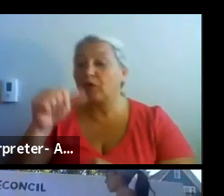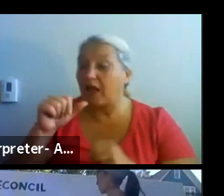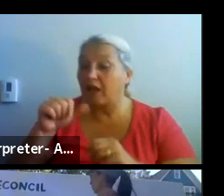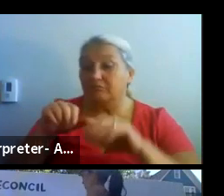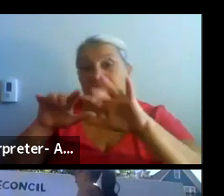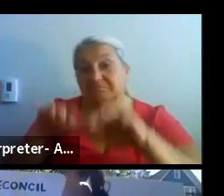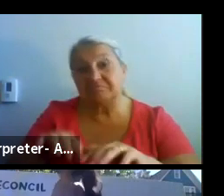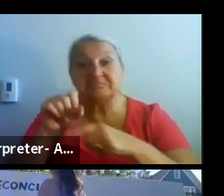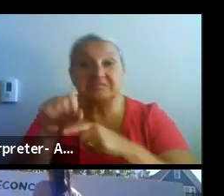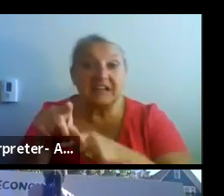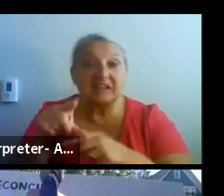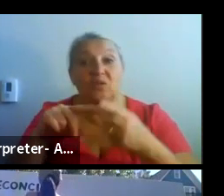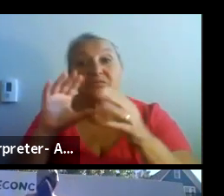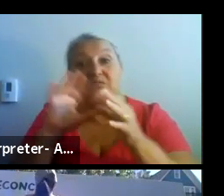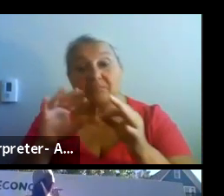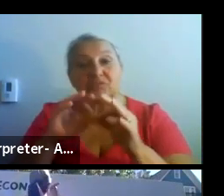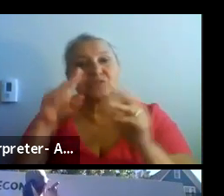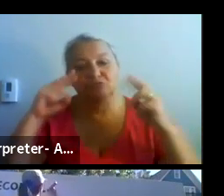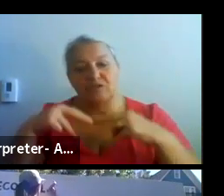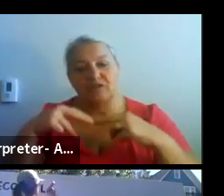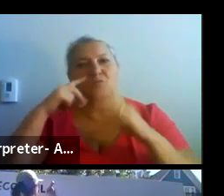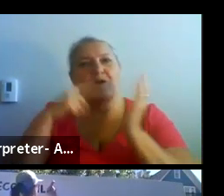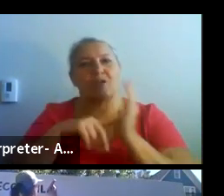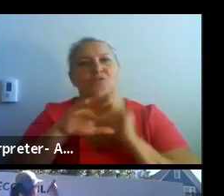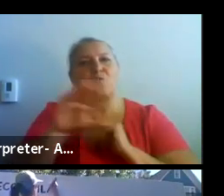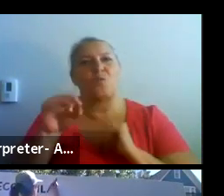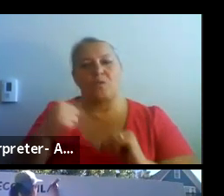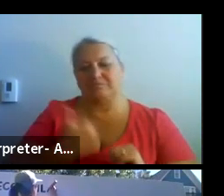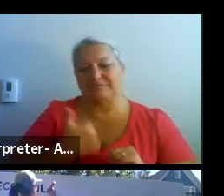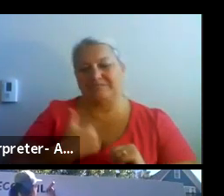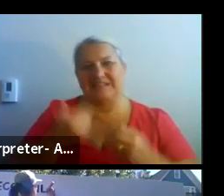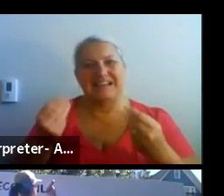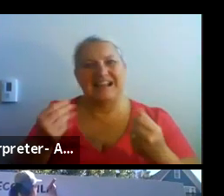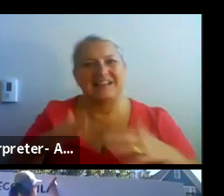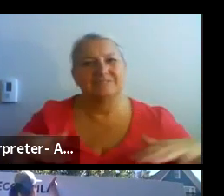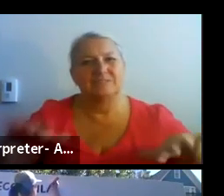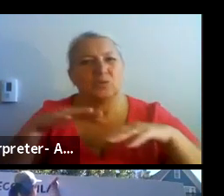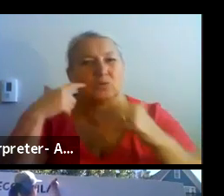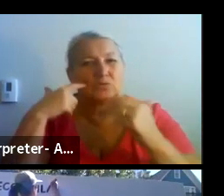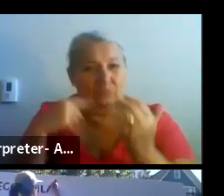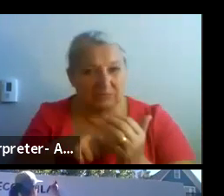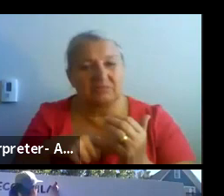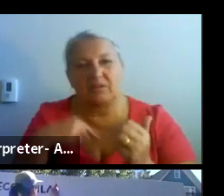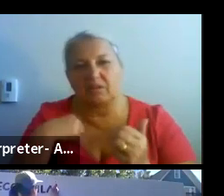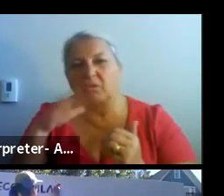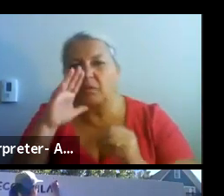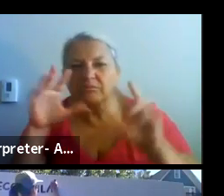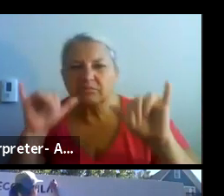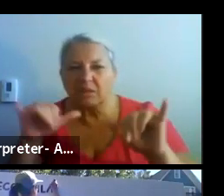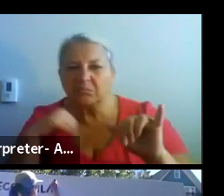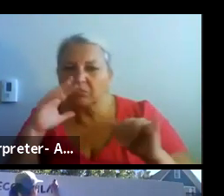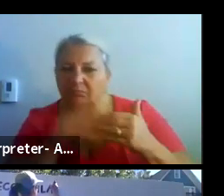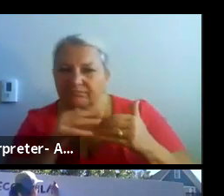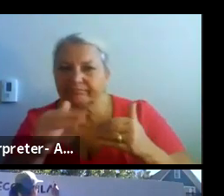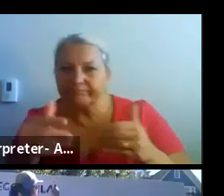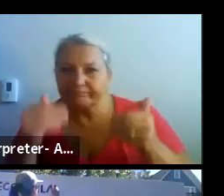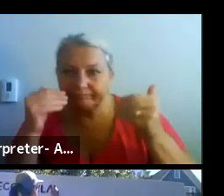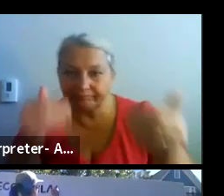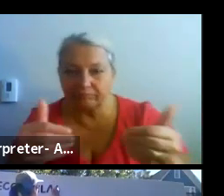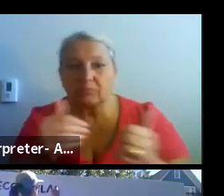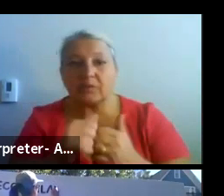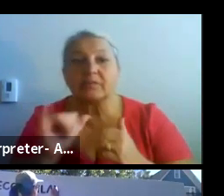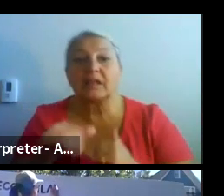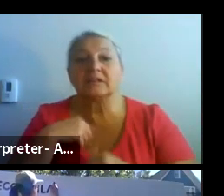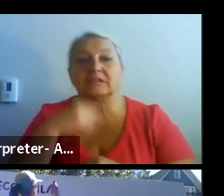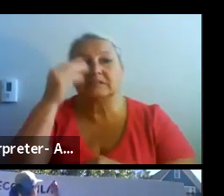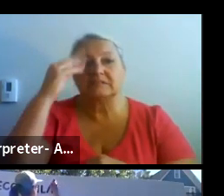voice message, or comment on the live stream. I will go ahead and go since I'm unmuted.